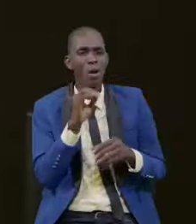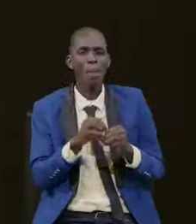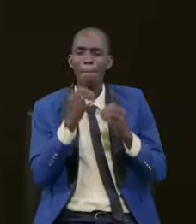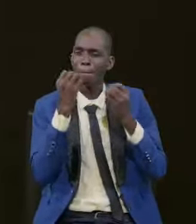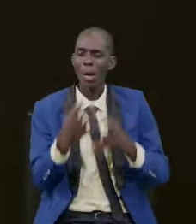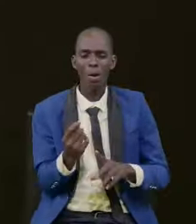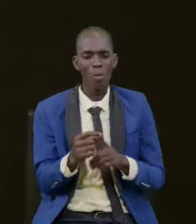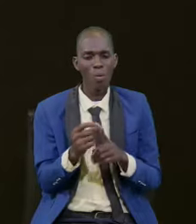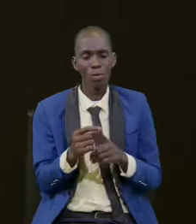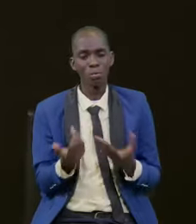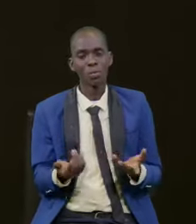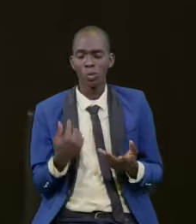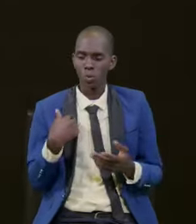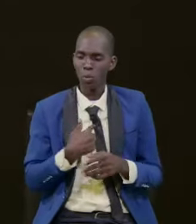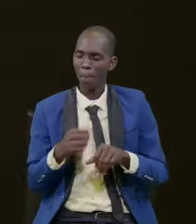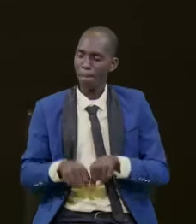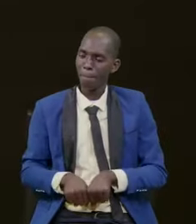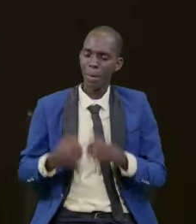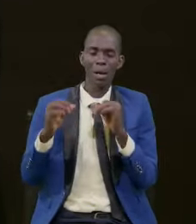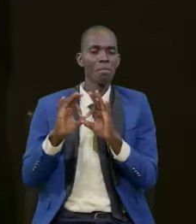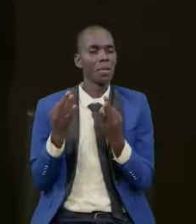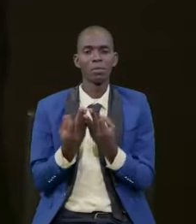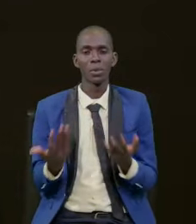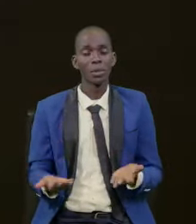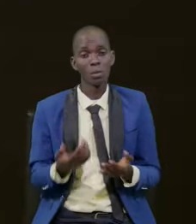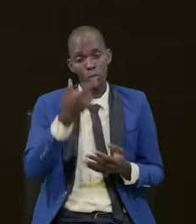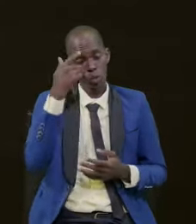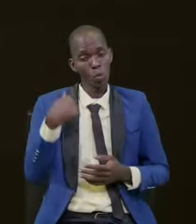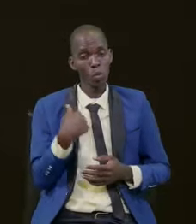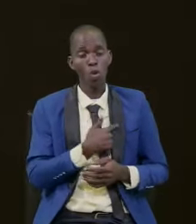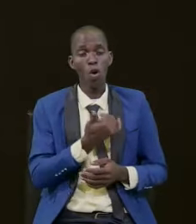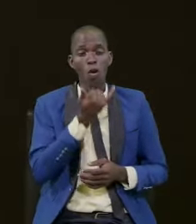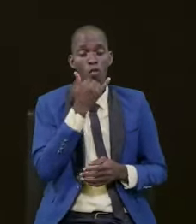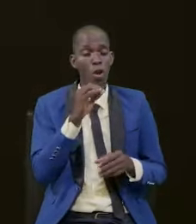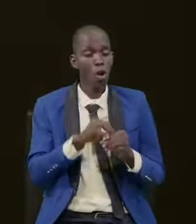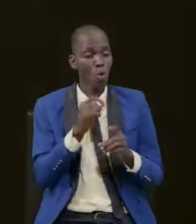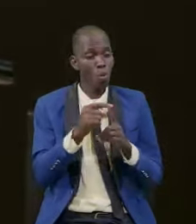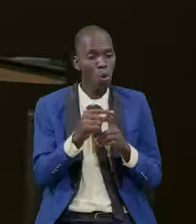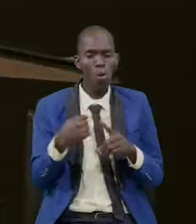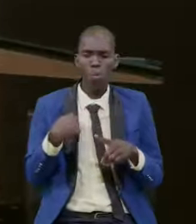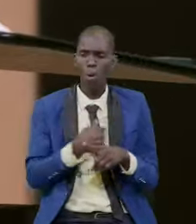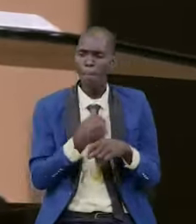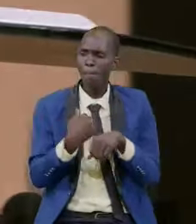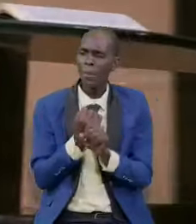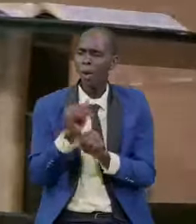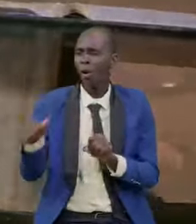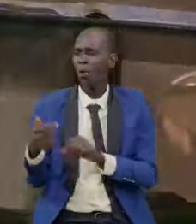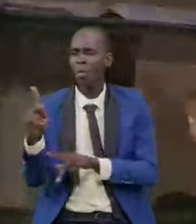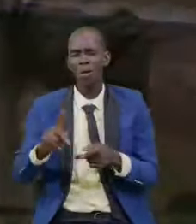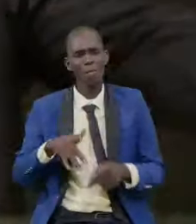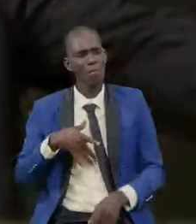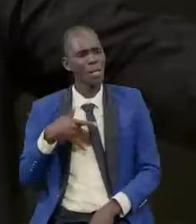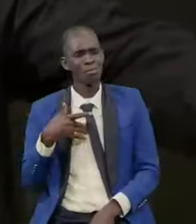our families. Because we offend, we make other people feel this is not